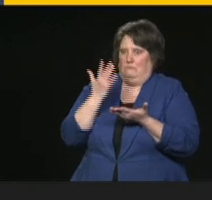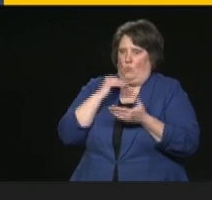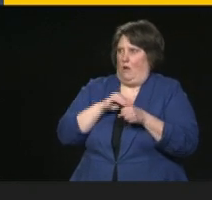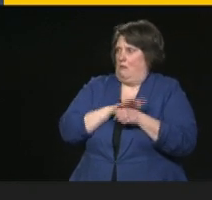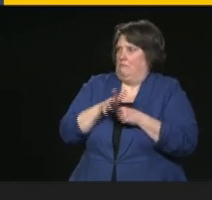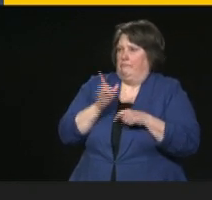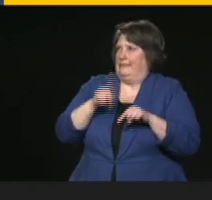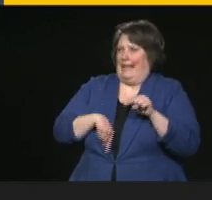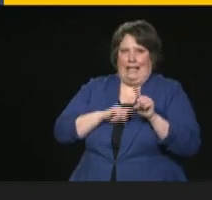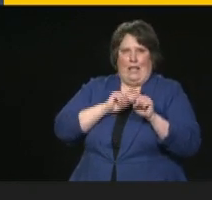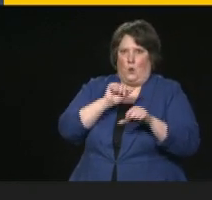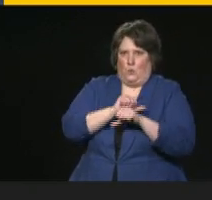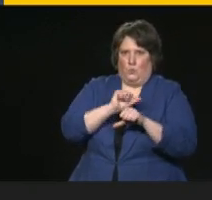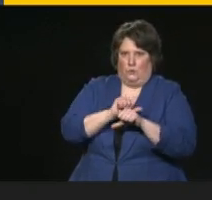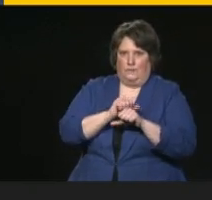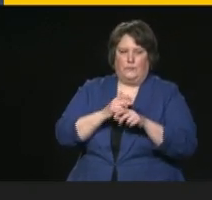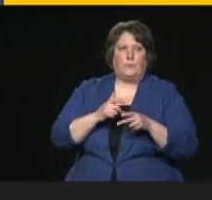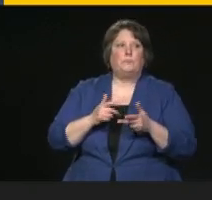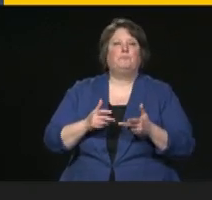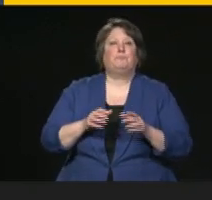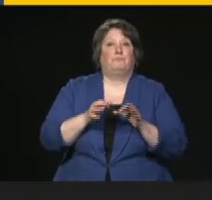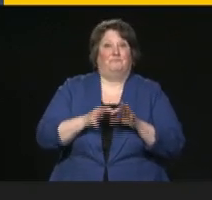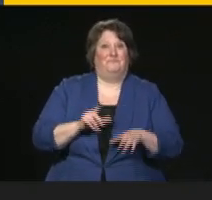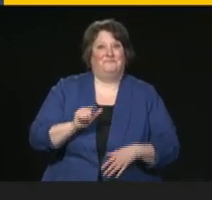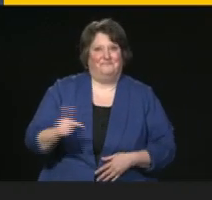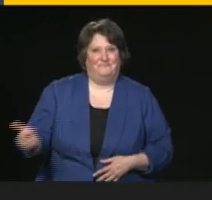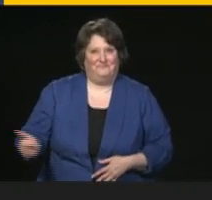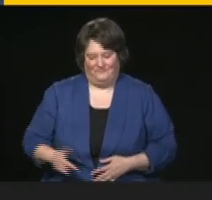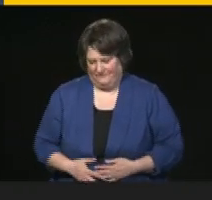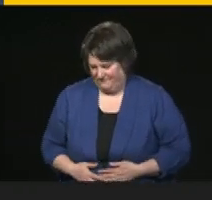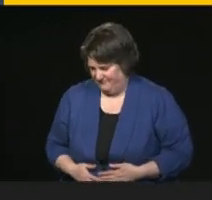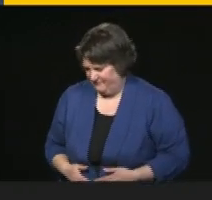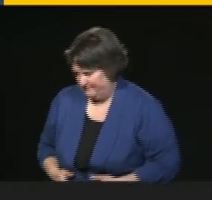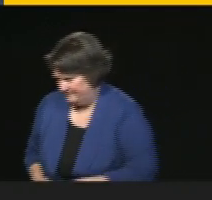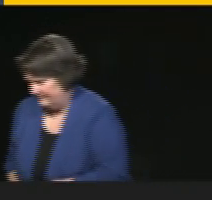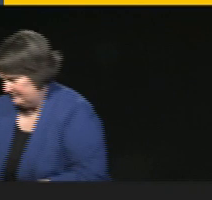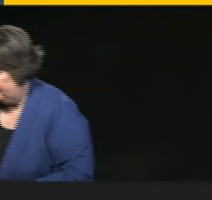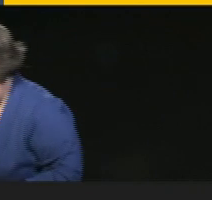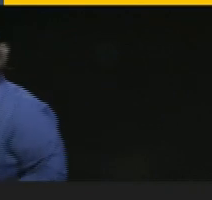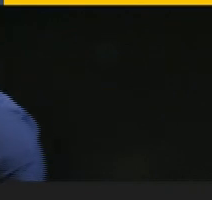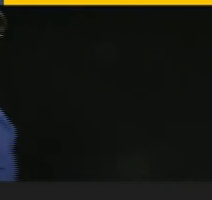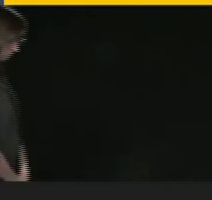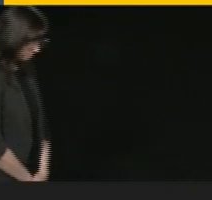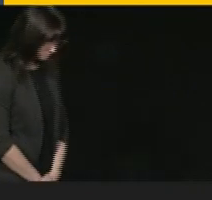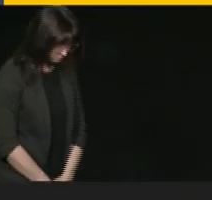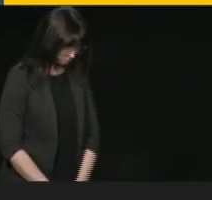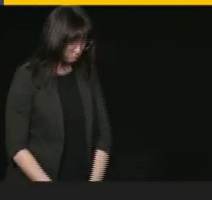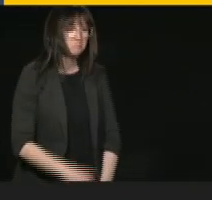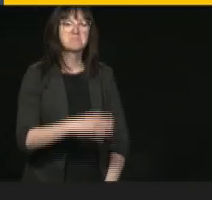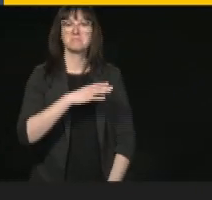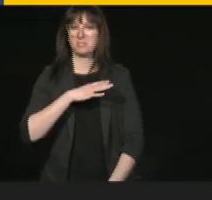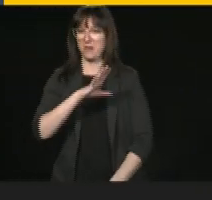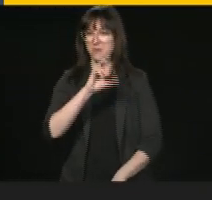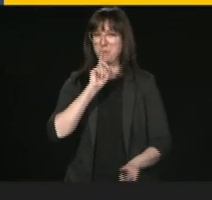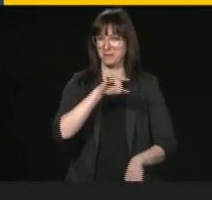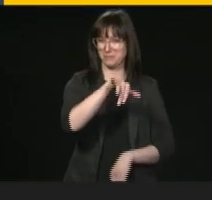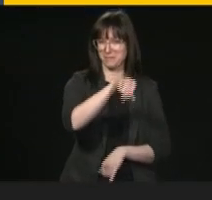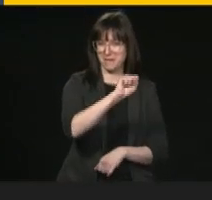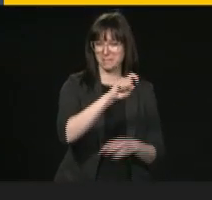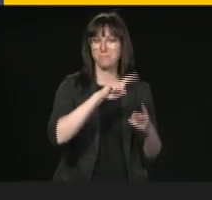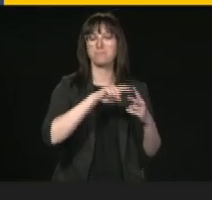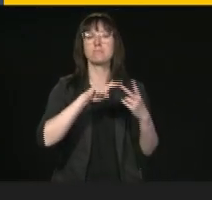I understand, the answer is yes. On another subject, Mr. Trudeau was saying yesterday that you are negotiating with major